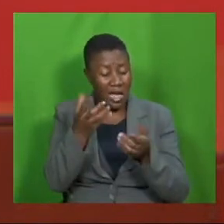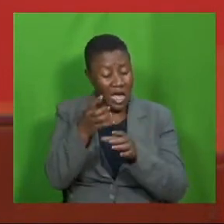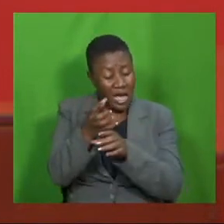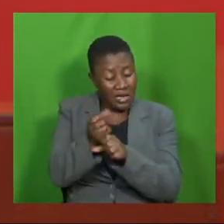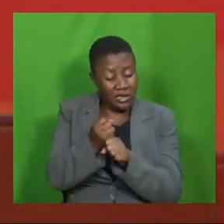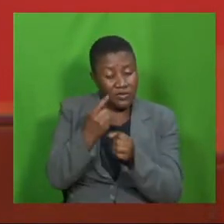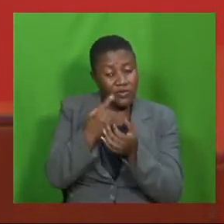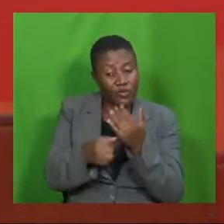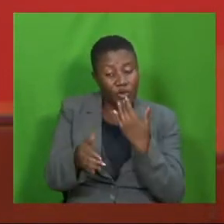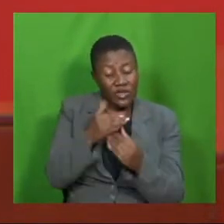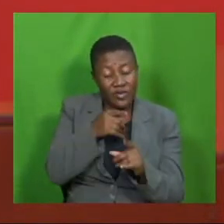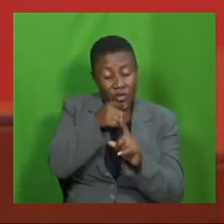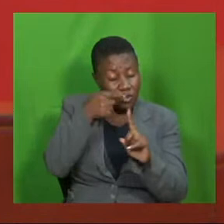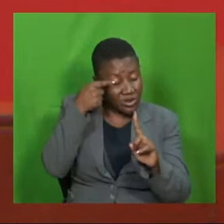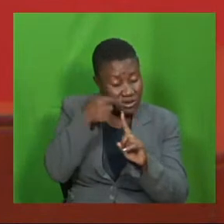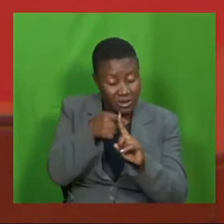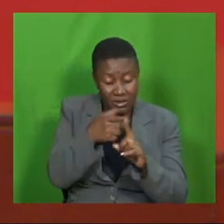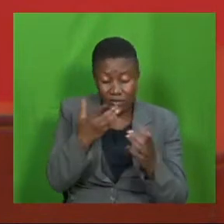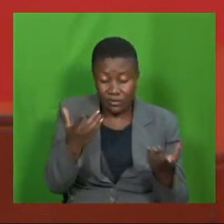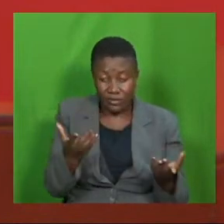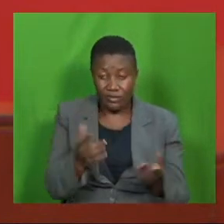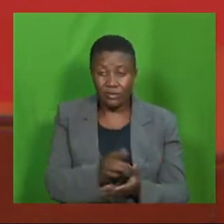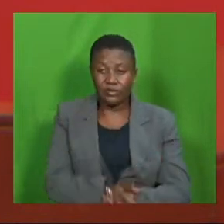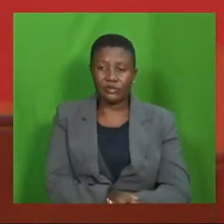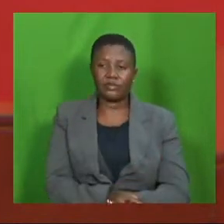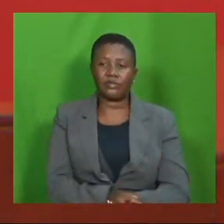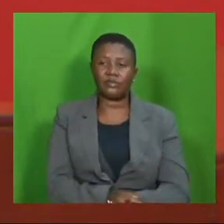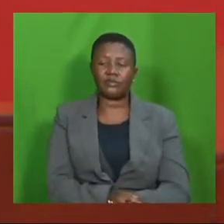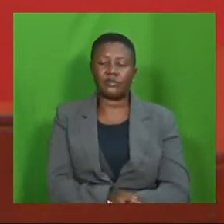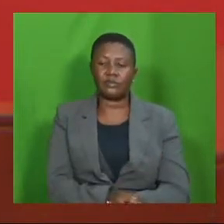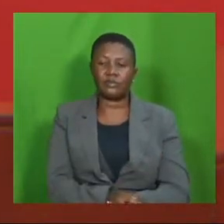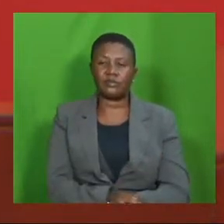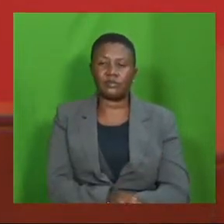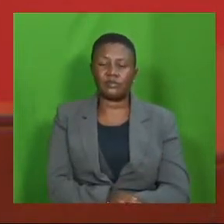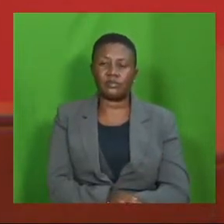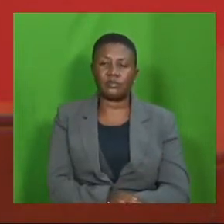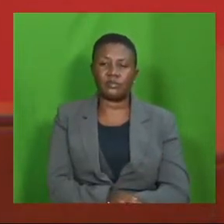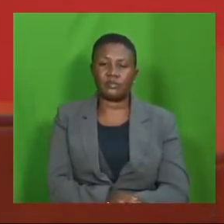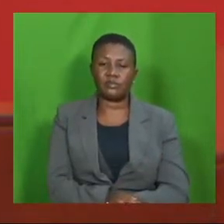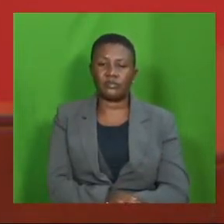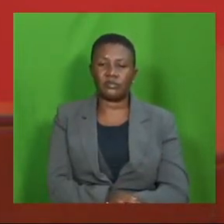you. Yes, Honorable Minister.